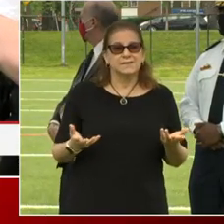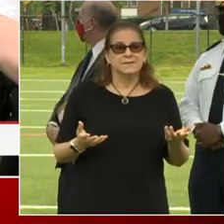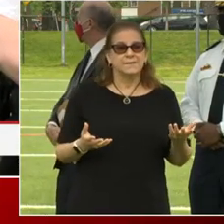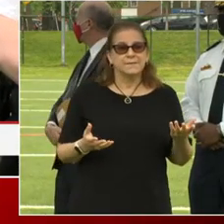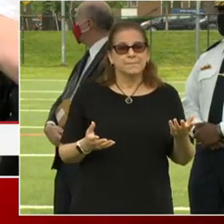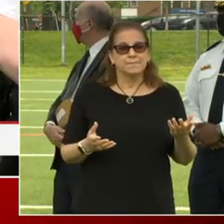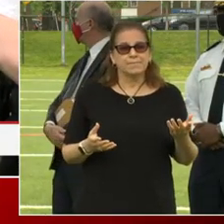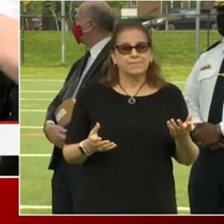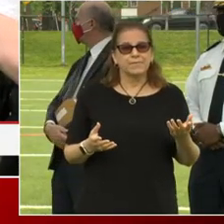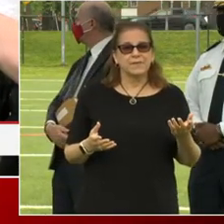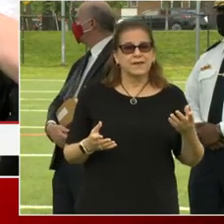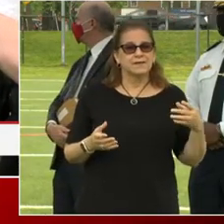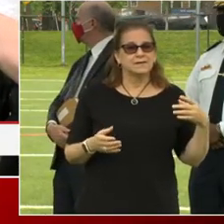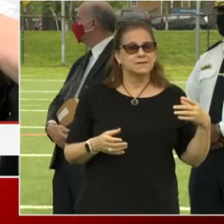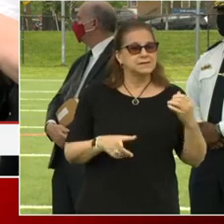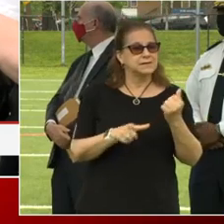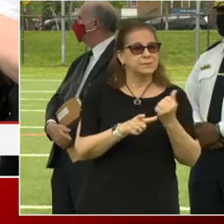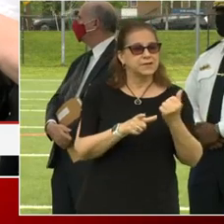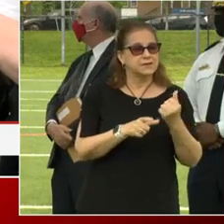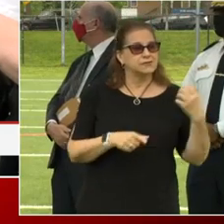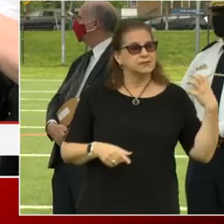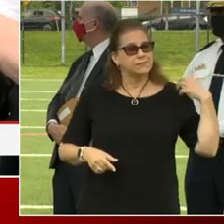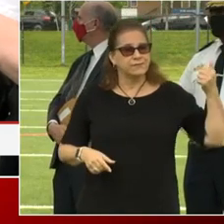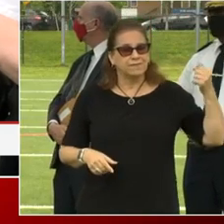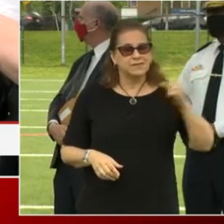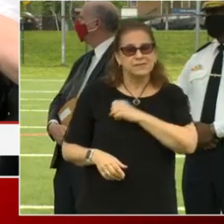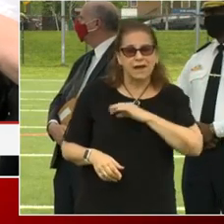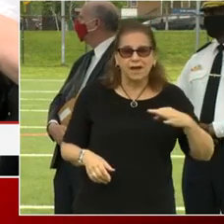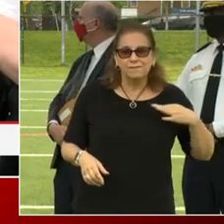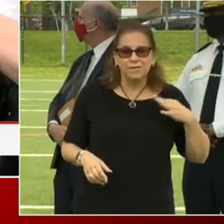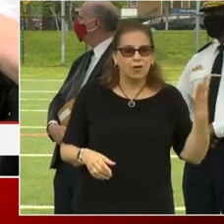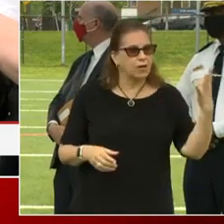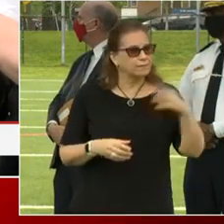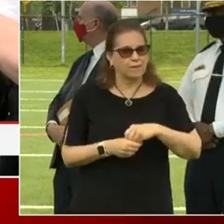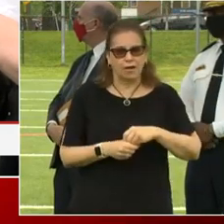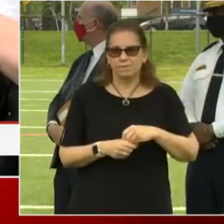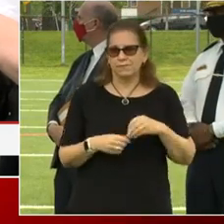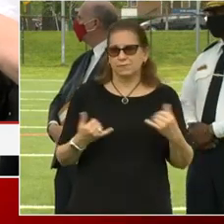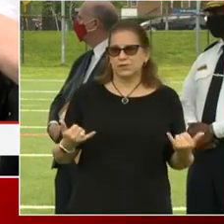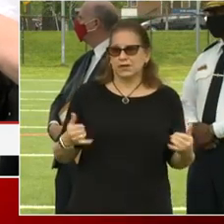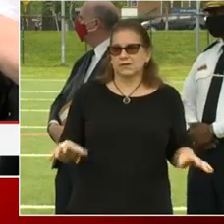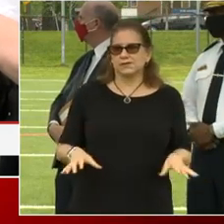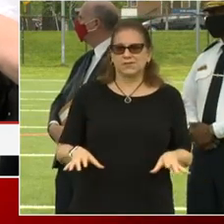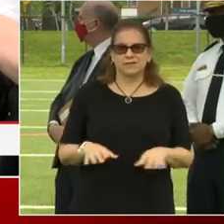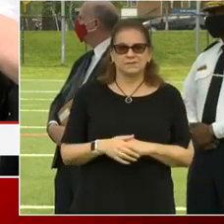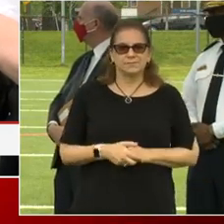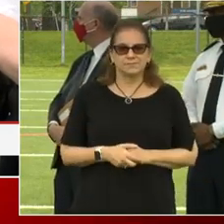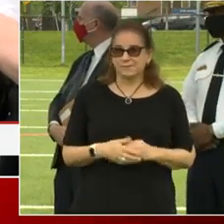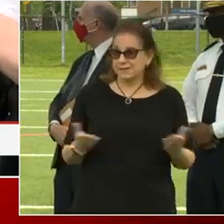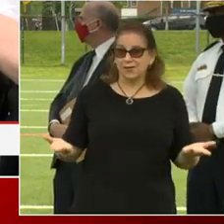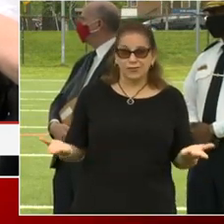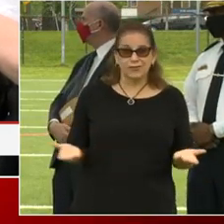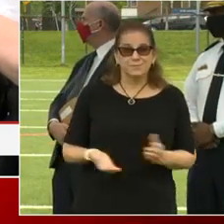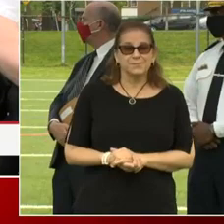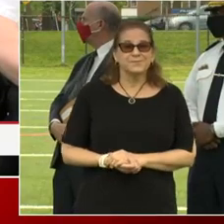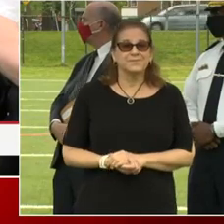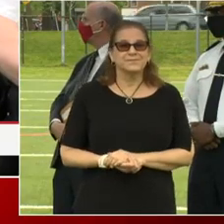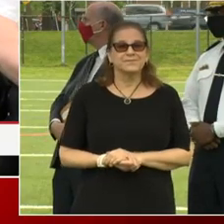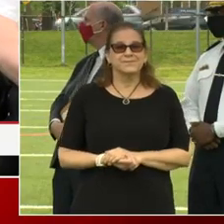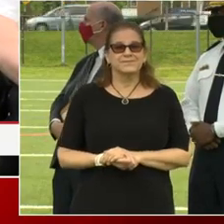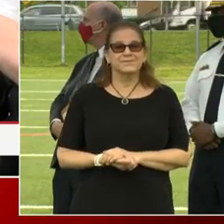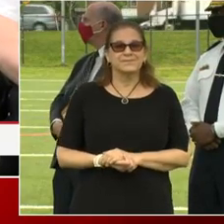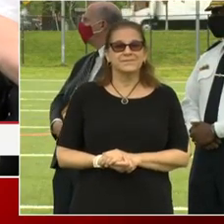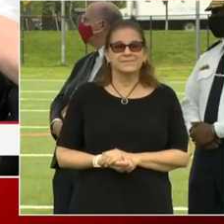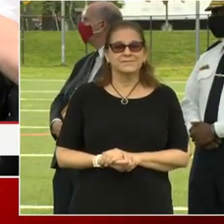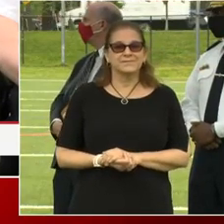all involved in that day of action. Today is a day of action, too, right here at Rosedale. The Rosedale